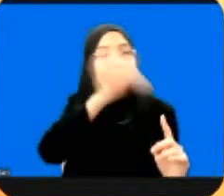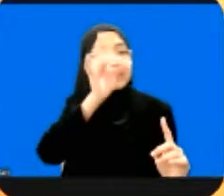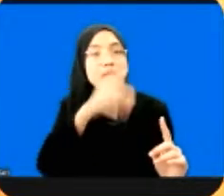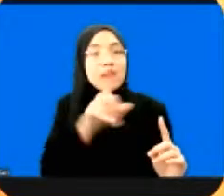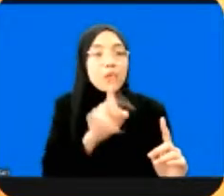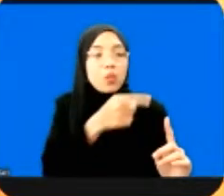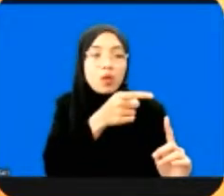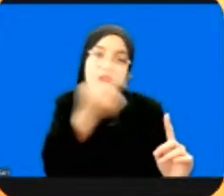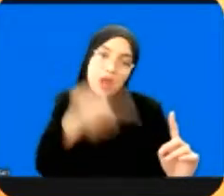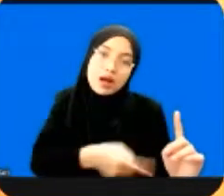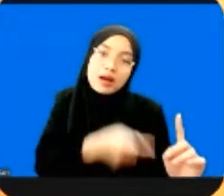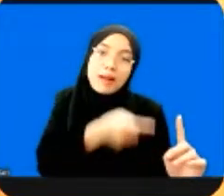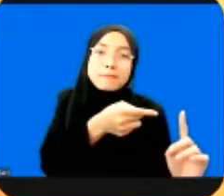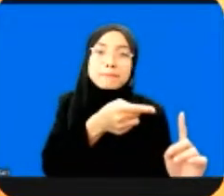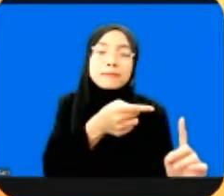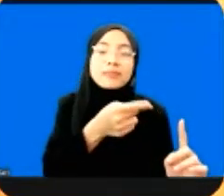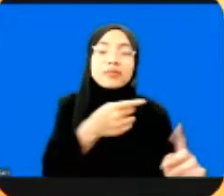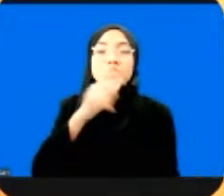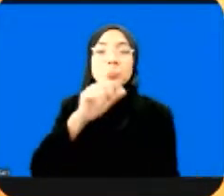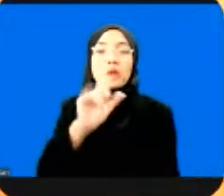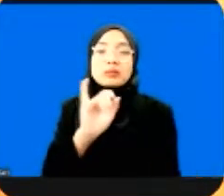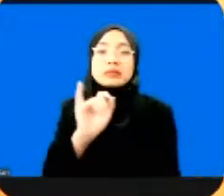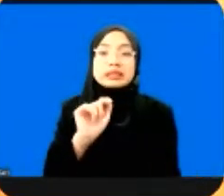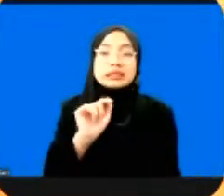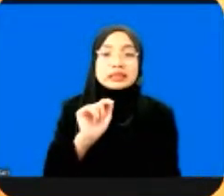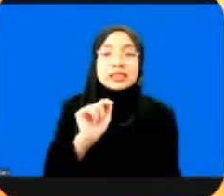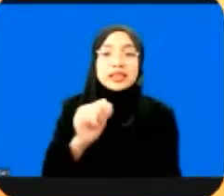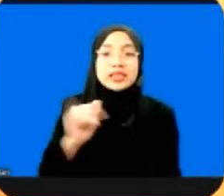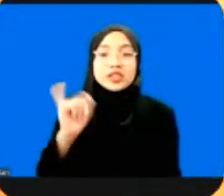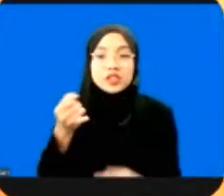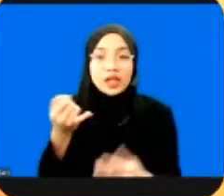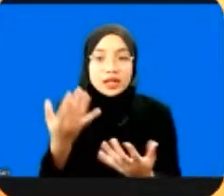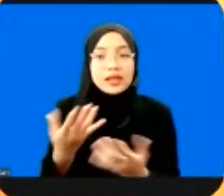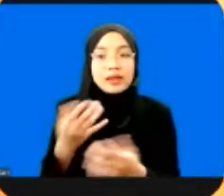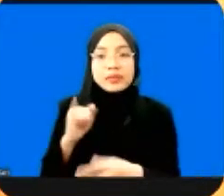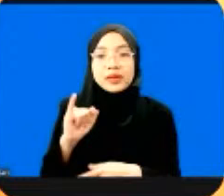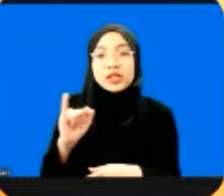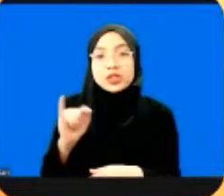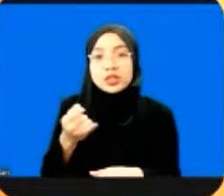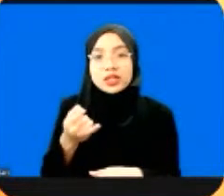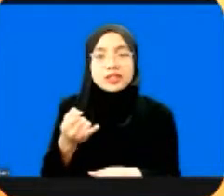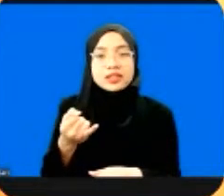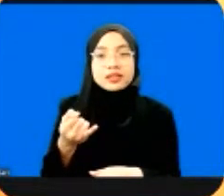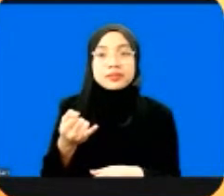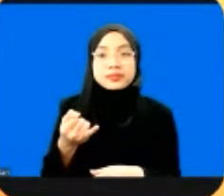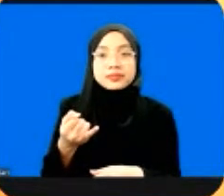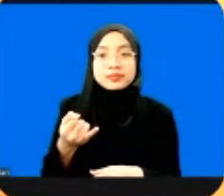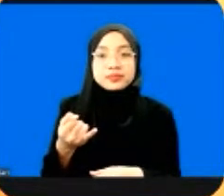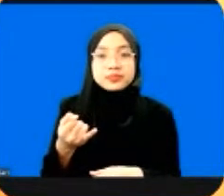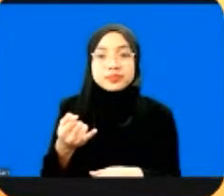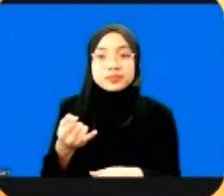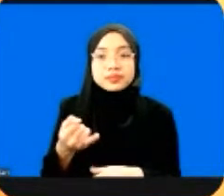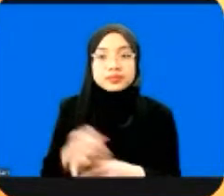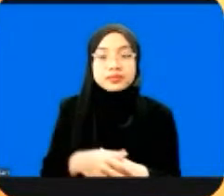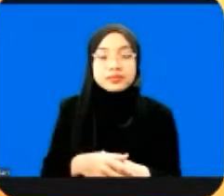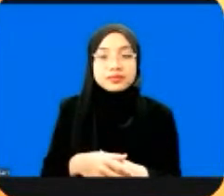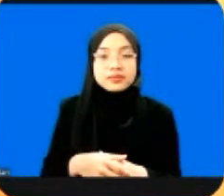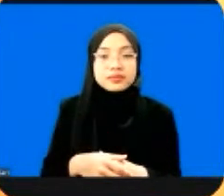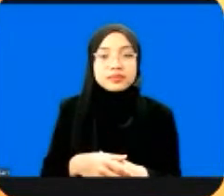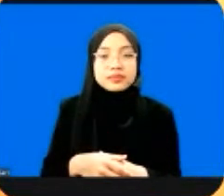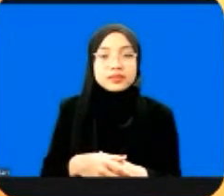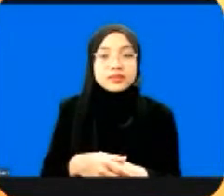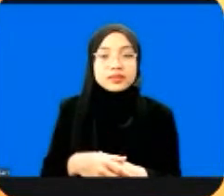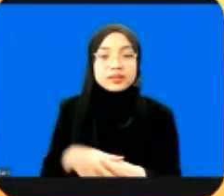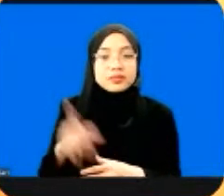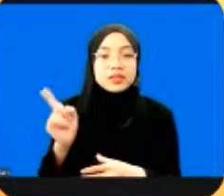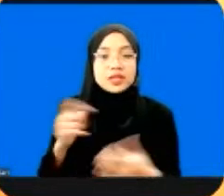to use the immunization service for children. Or where the health